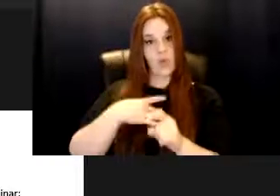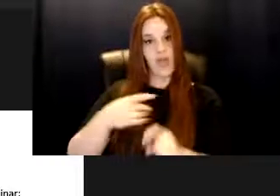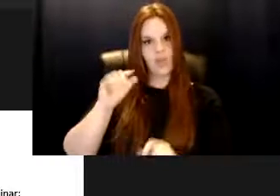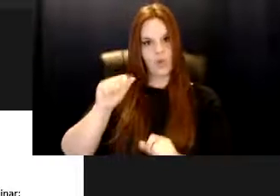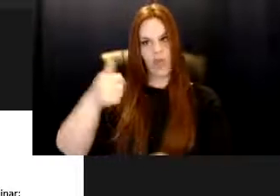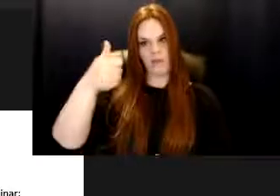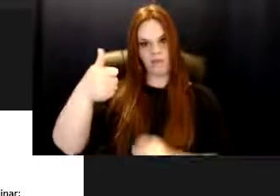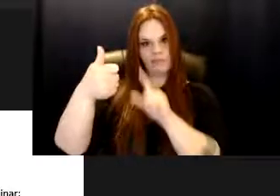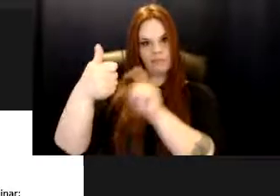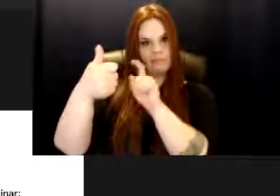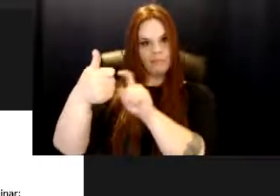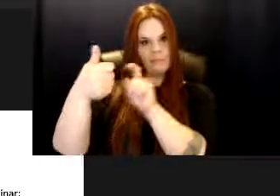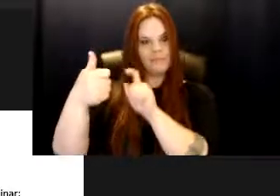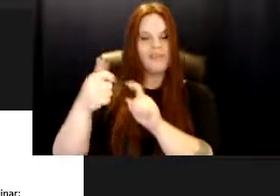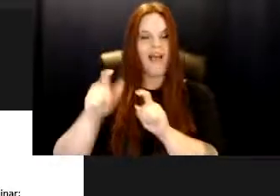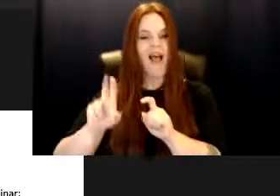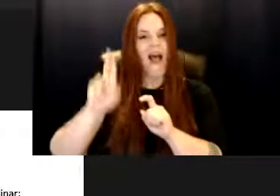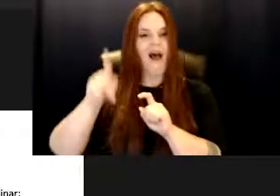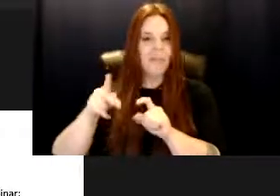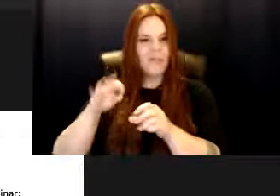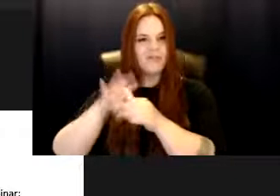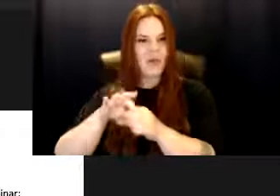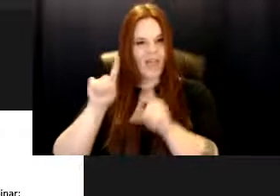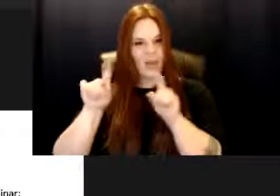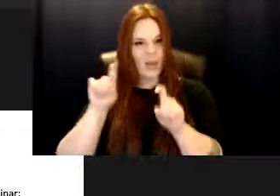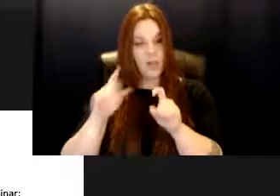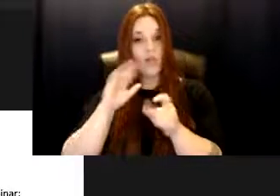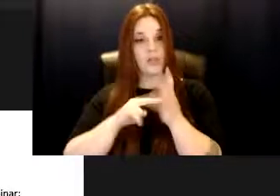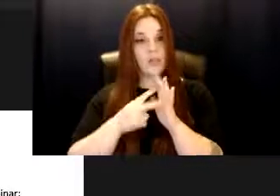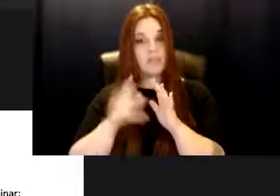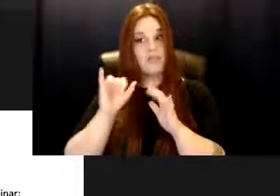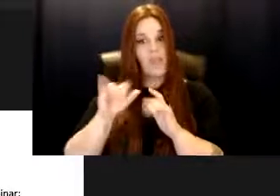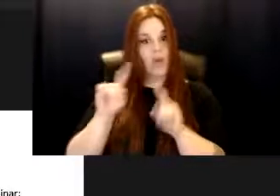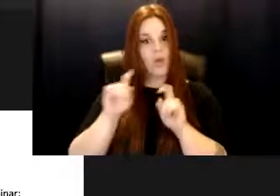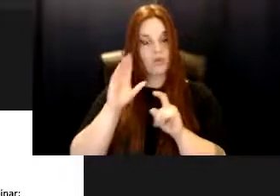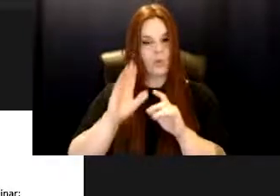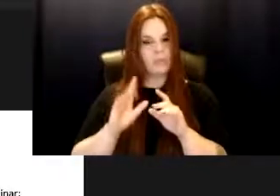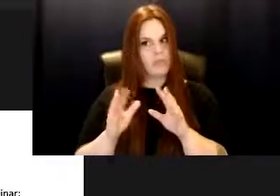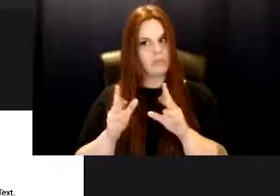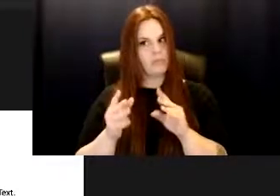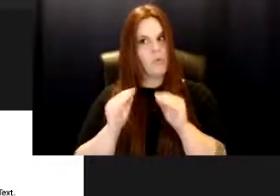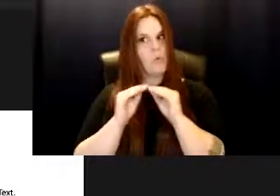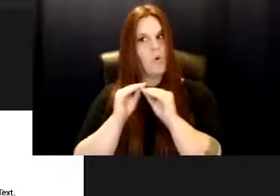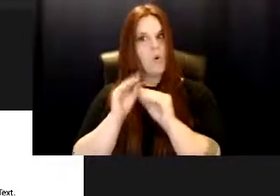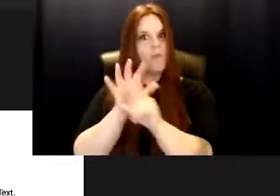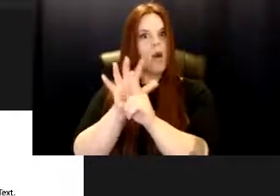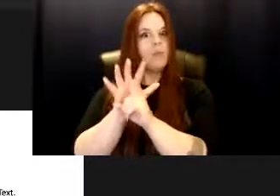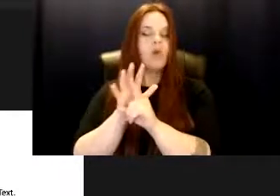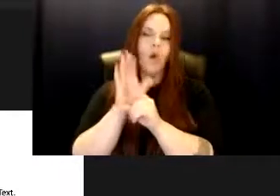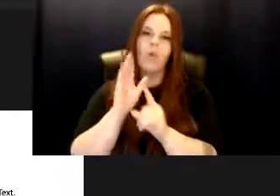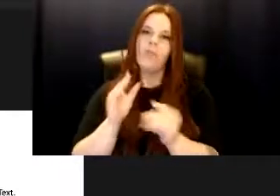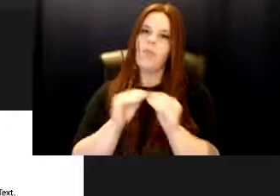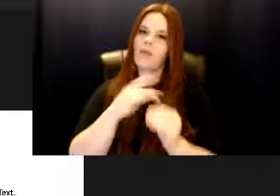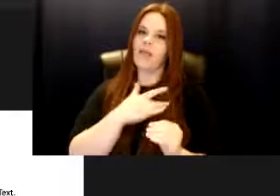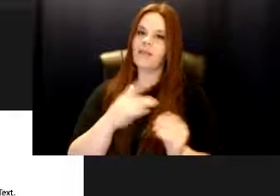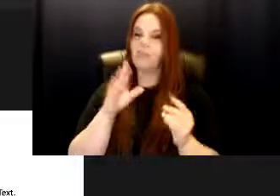icon. And upvoted questions will rise to the top and be more likely to be asked. We also, if